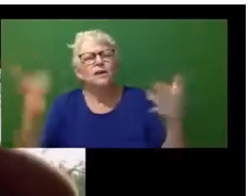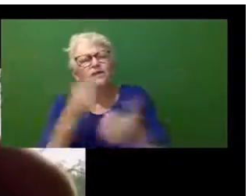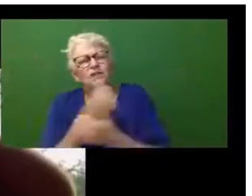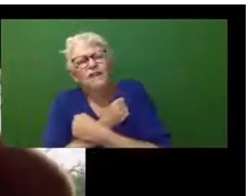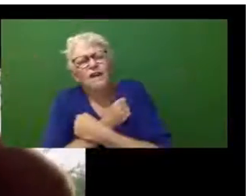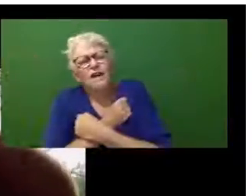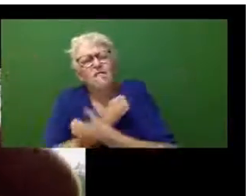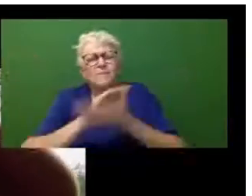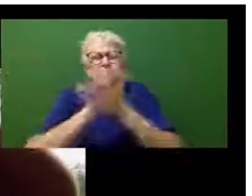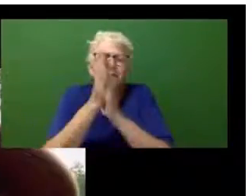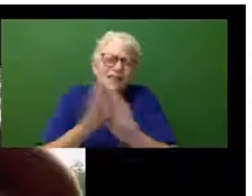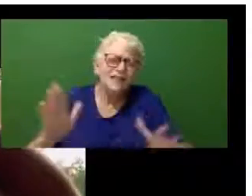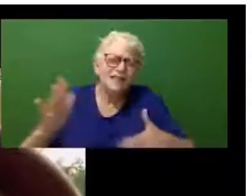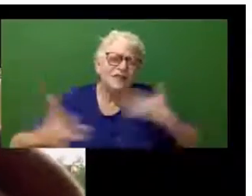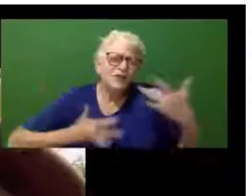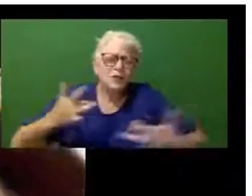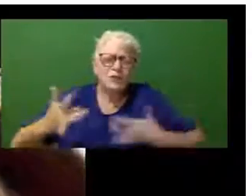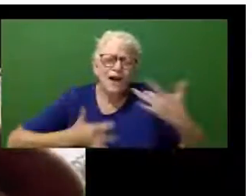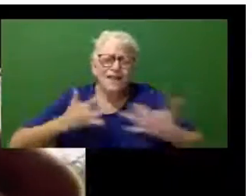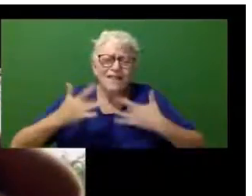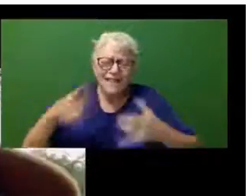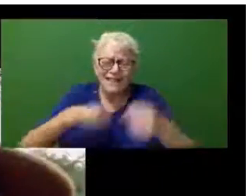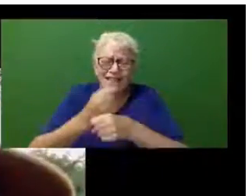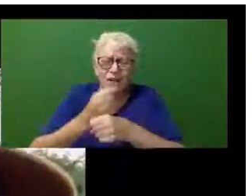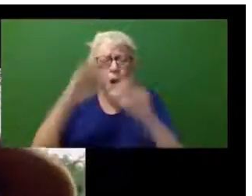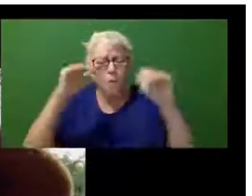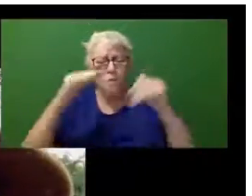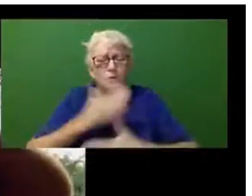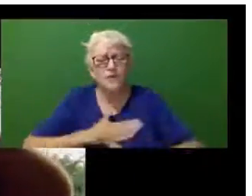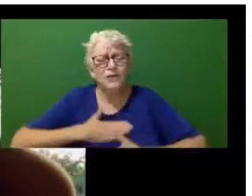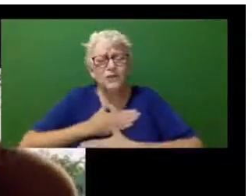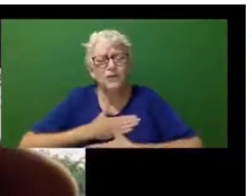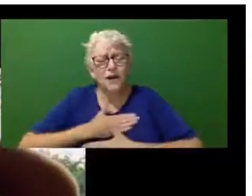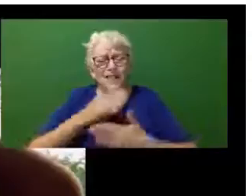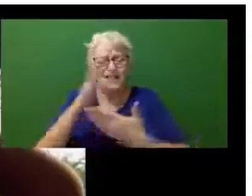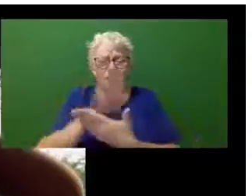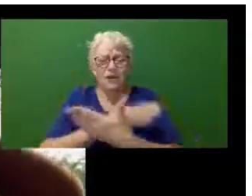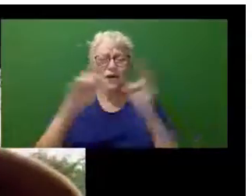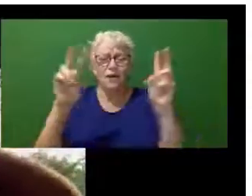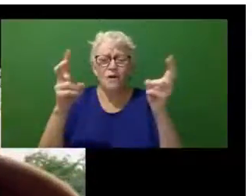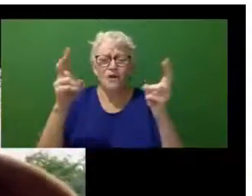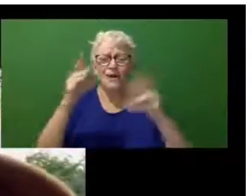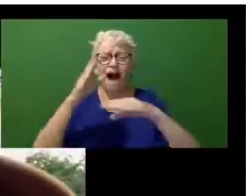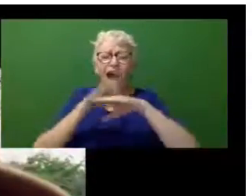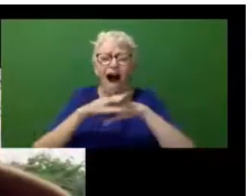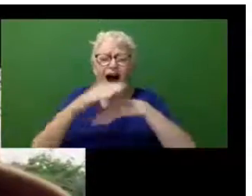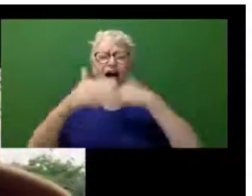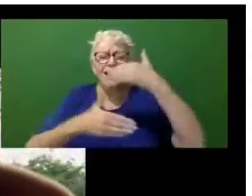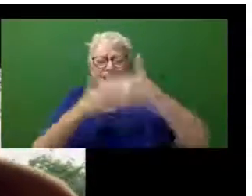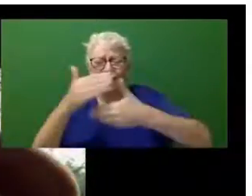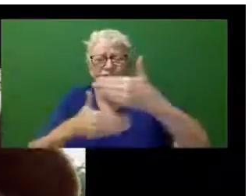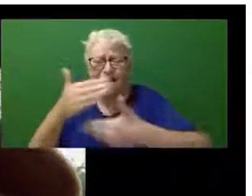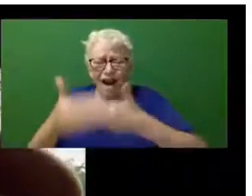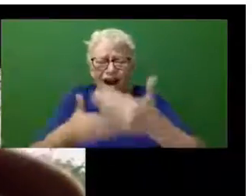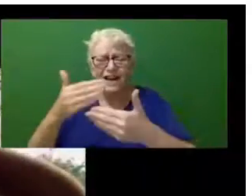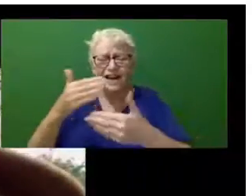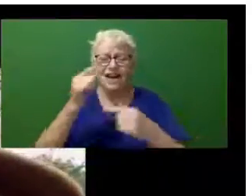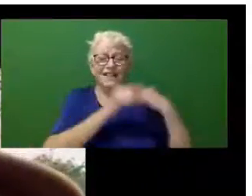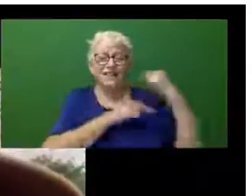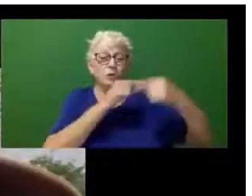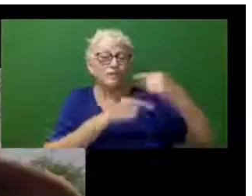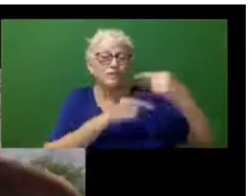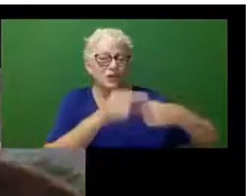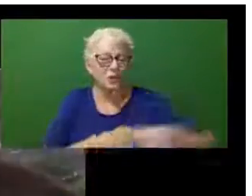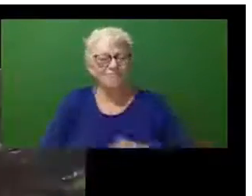you so much love and peace and joy and all good things this year. And we hope you enjoy our song On and On, Door by Door. Love you. Love you.